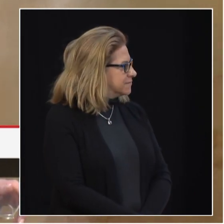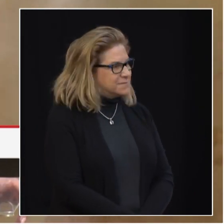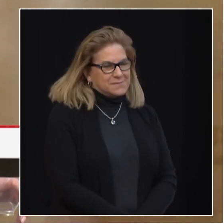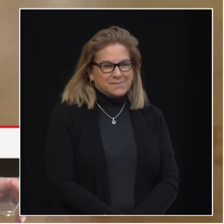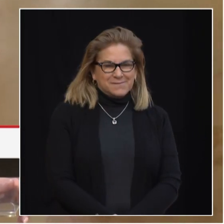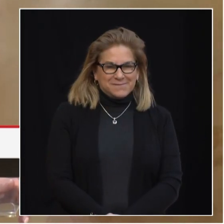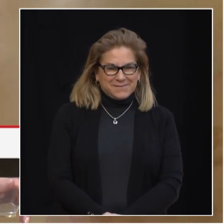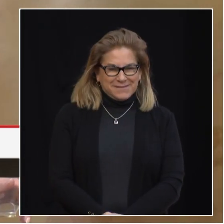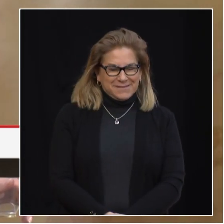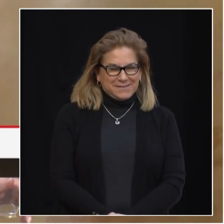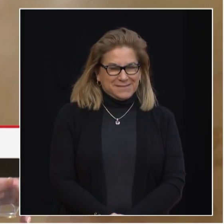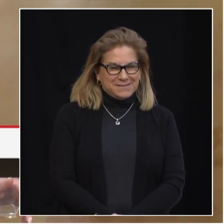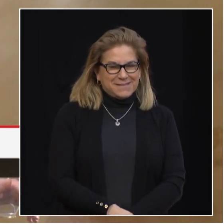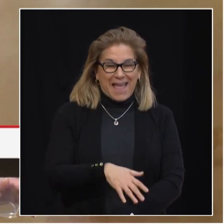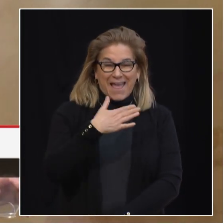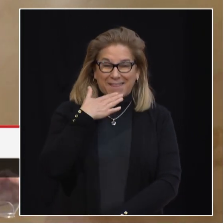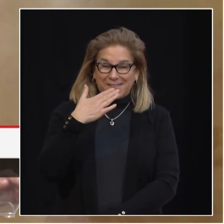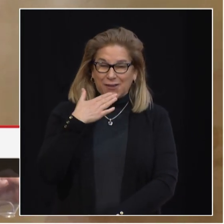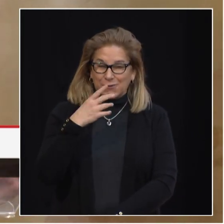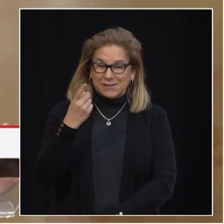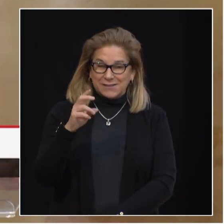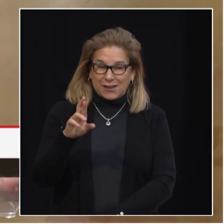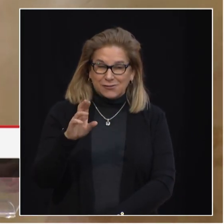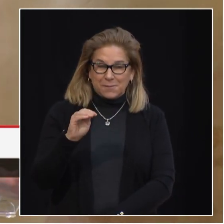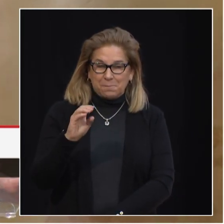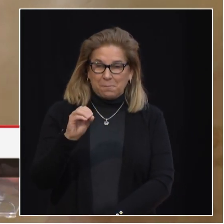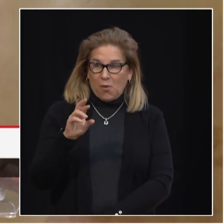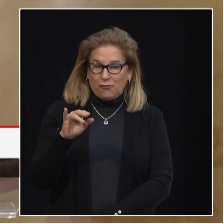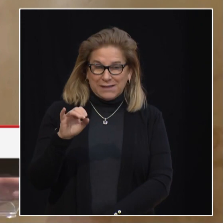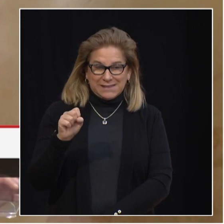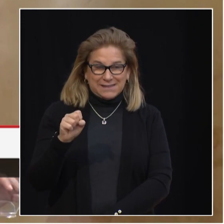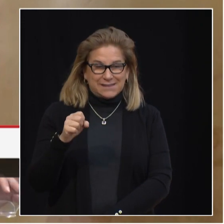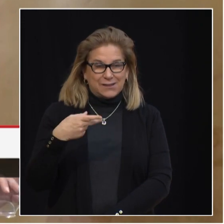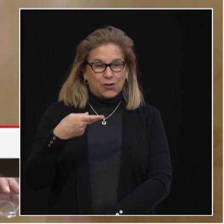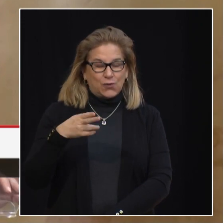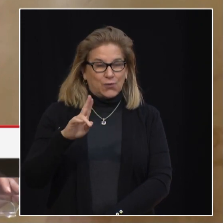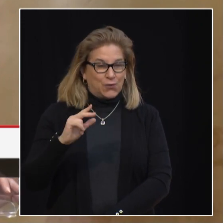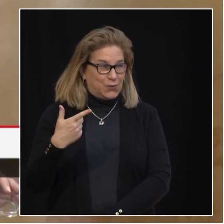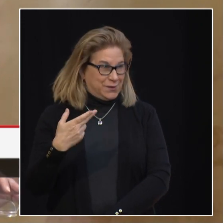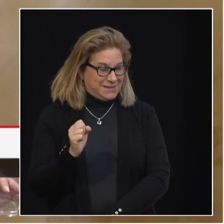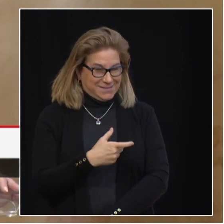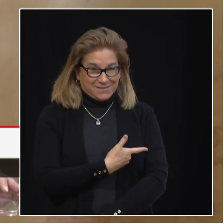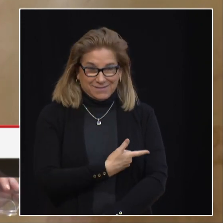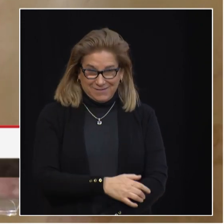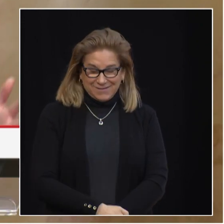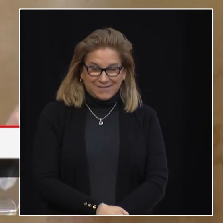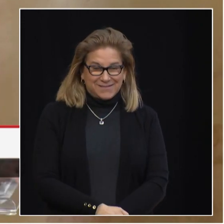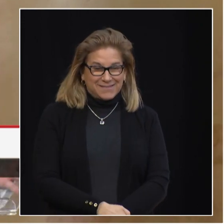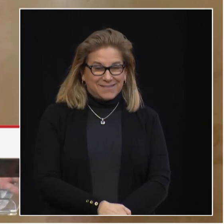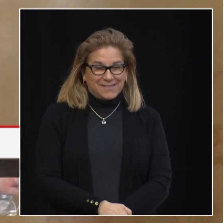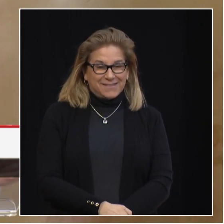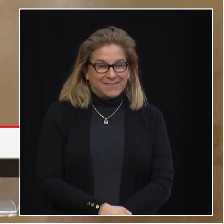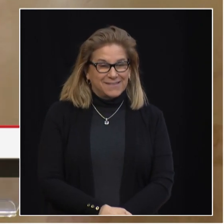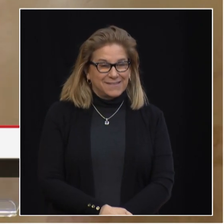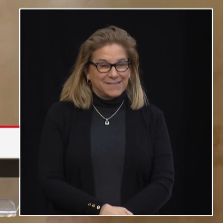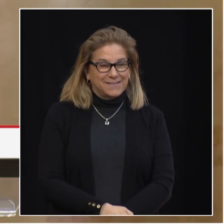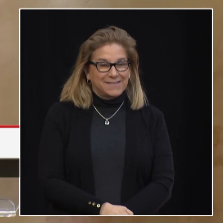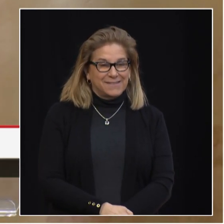So thank you, Dr. Morris-Hughes. Another huge part of DC's comeback plan is our